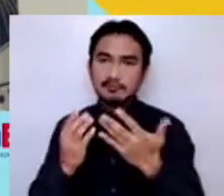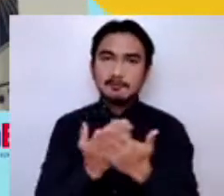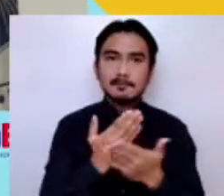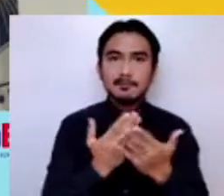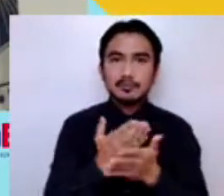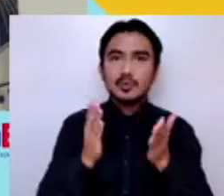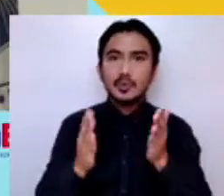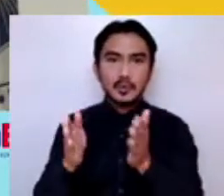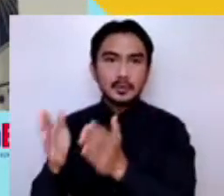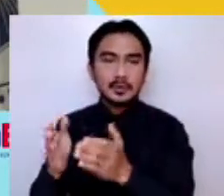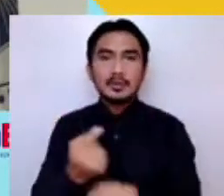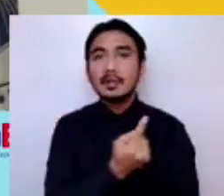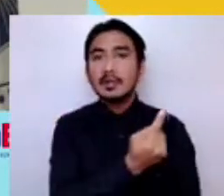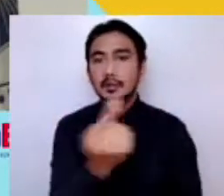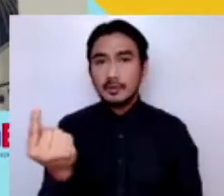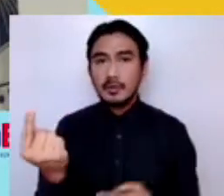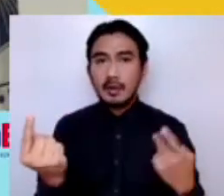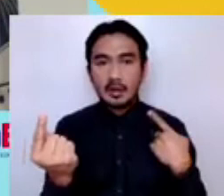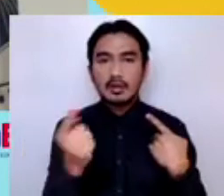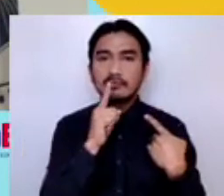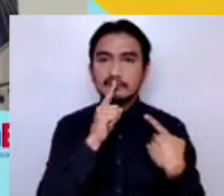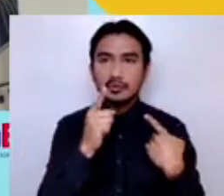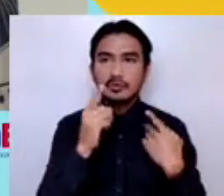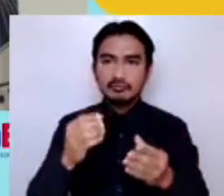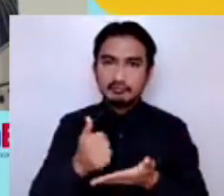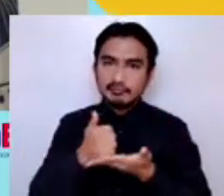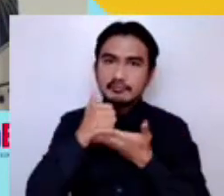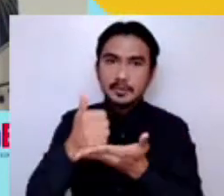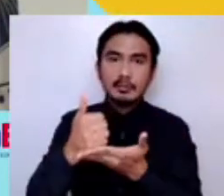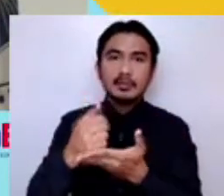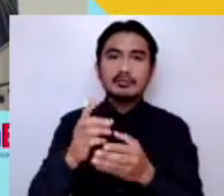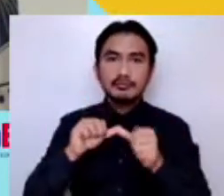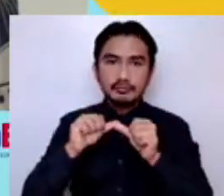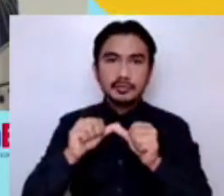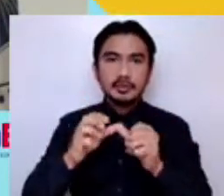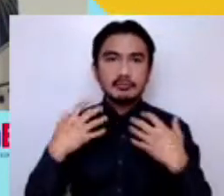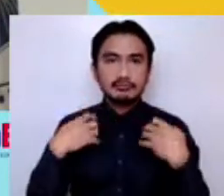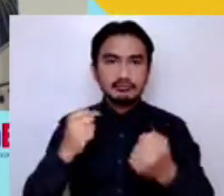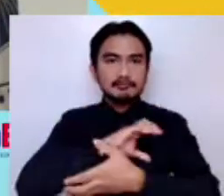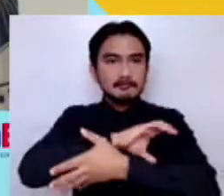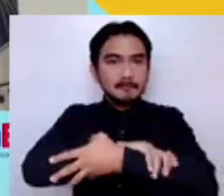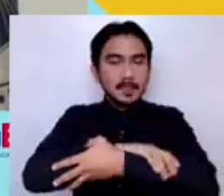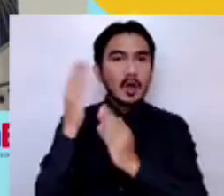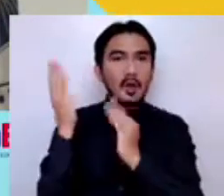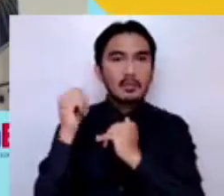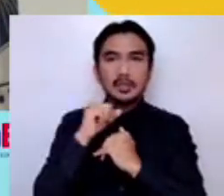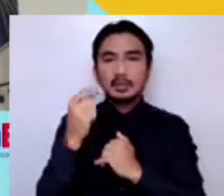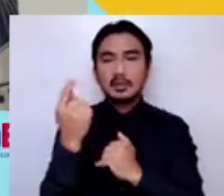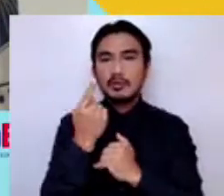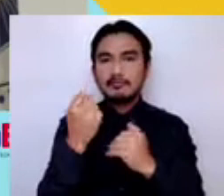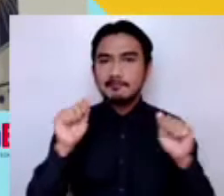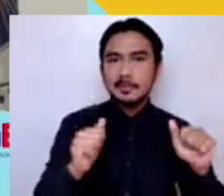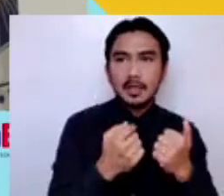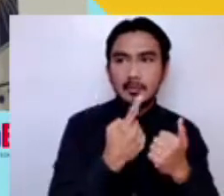Everyone here has been a source of strength and hope during these trying times, not just for one another, but for